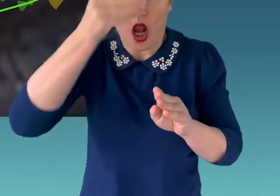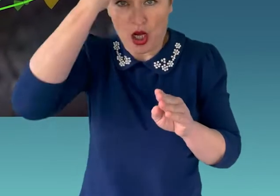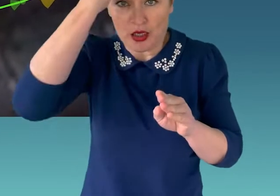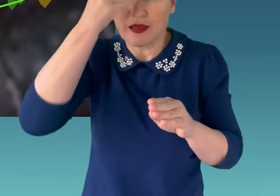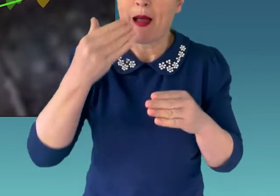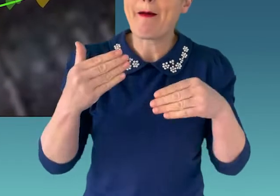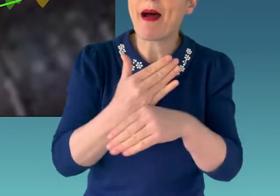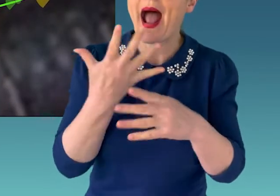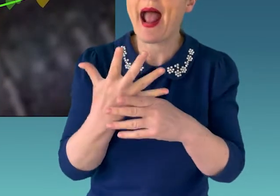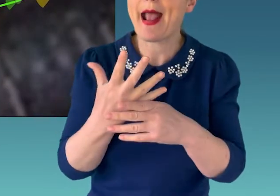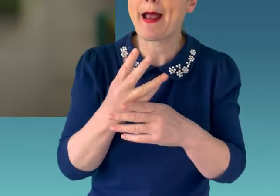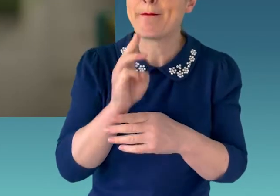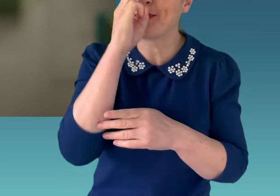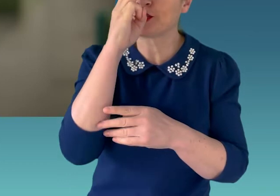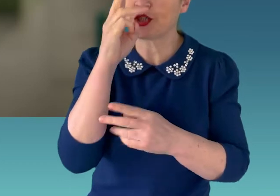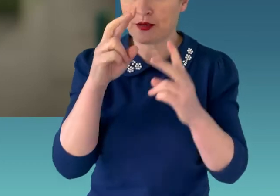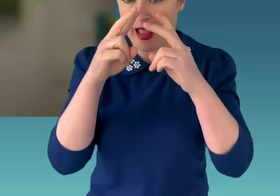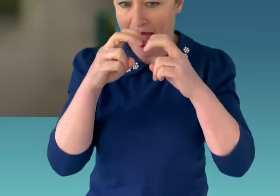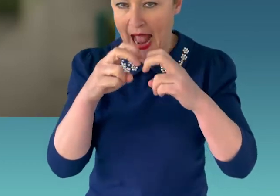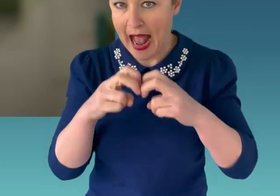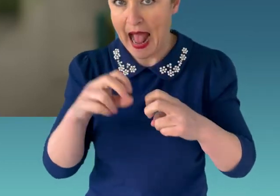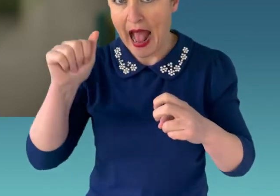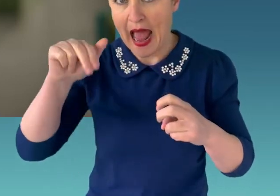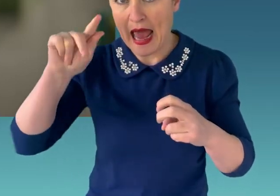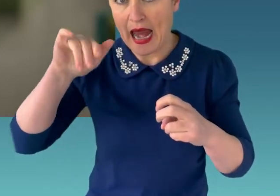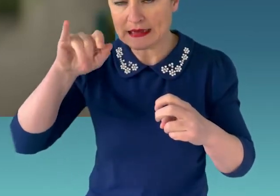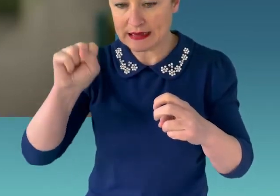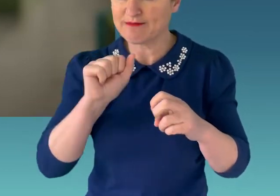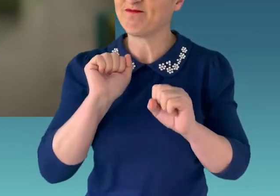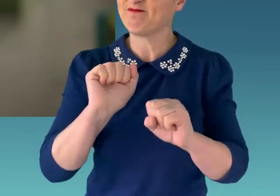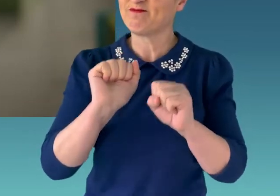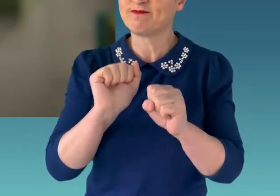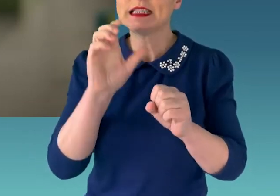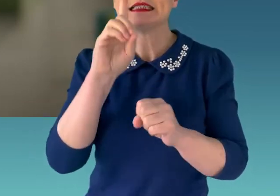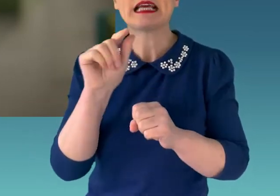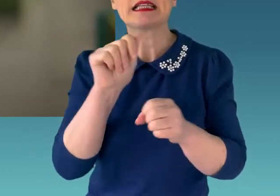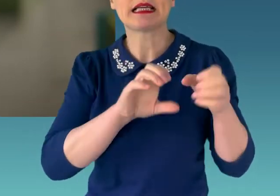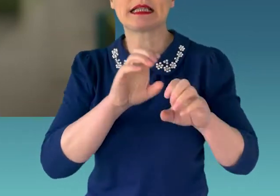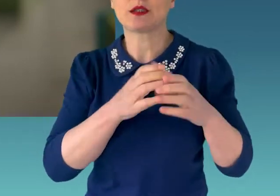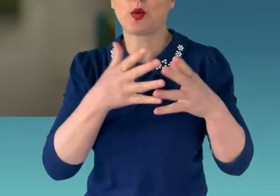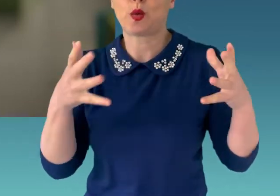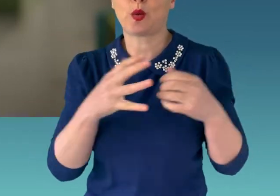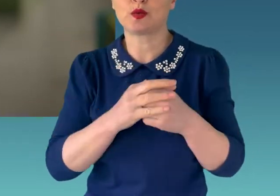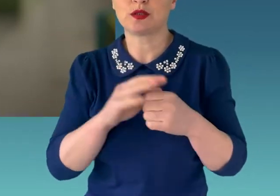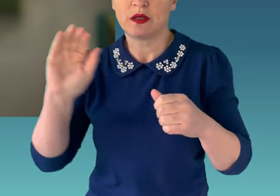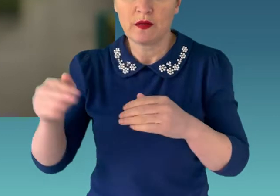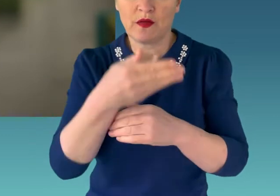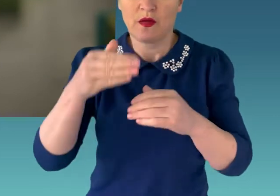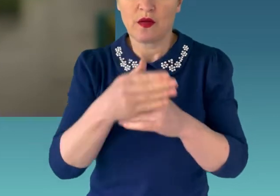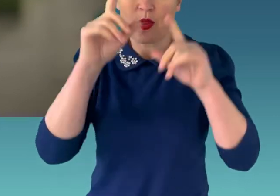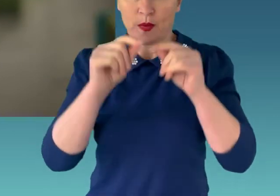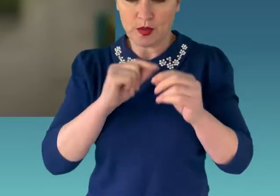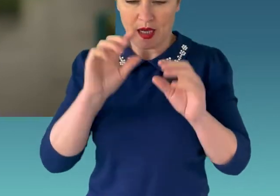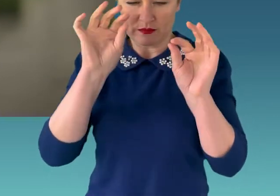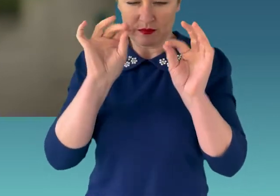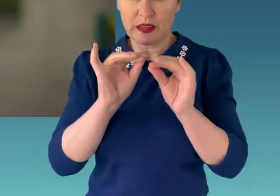analysis. Image analysis is a huge field of research in data science that helps us to process and interpret information if we